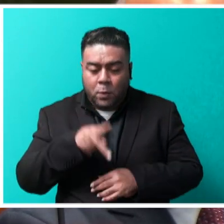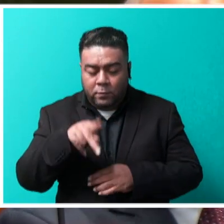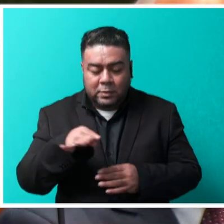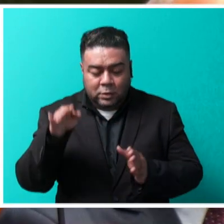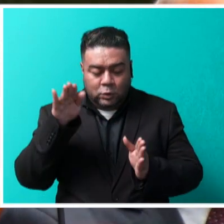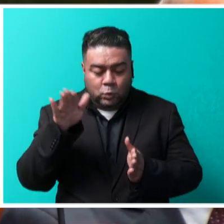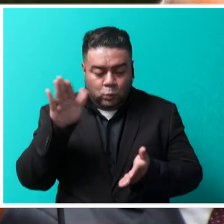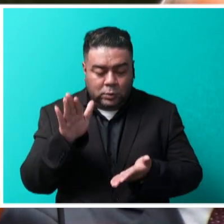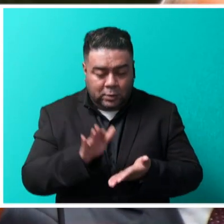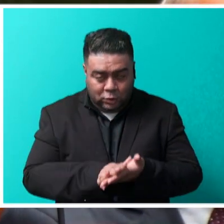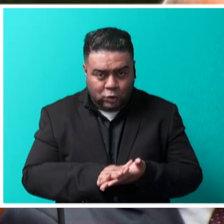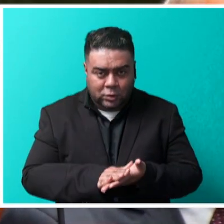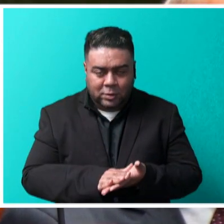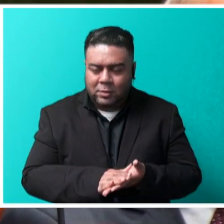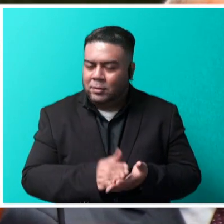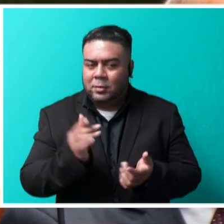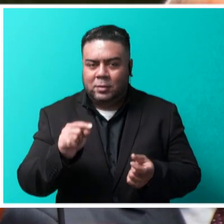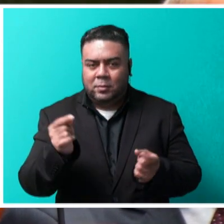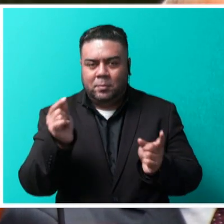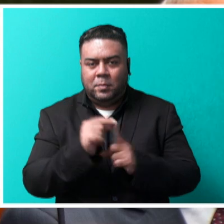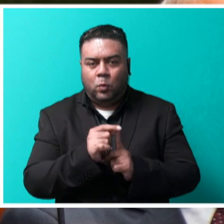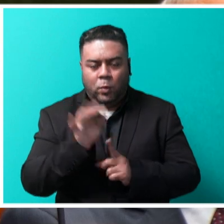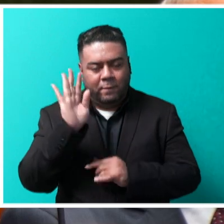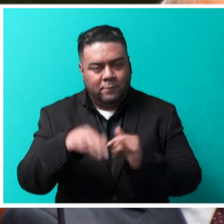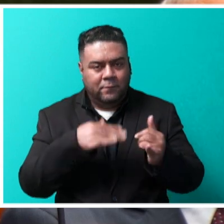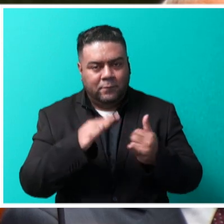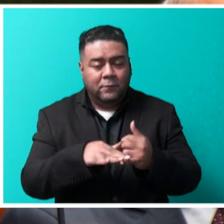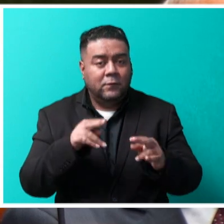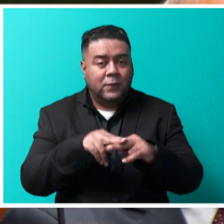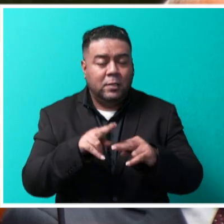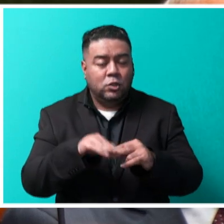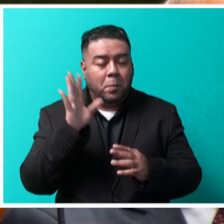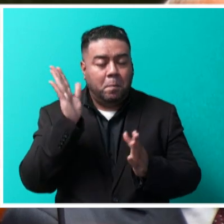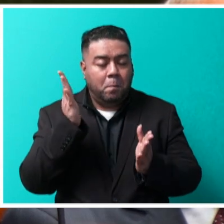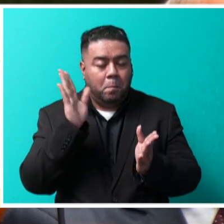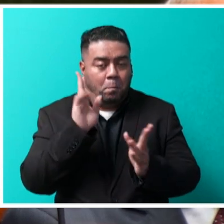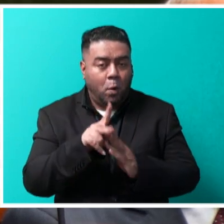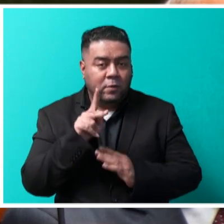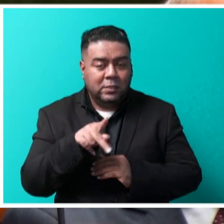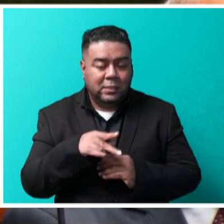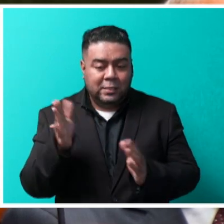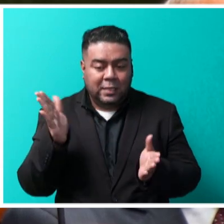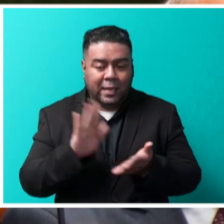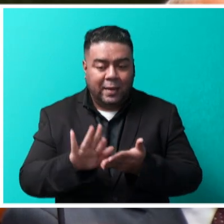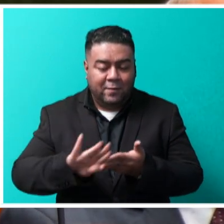the core of our ministry's mandate. We are finalizing the Fiji Poverty Alleviation Strategy